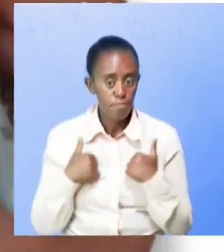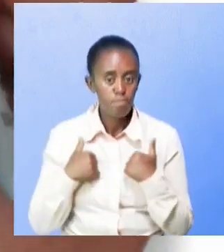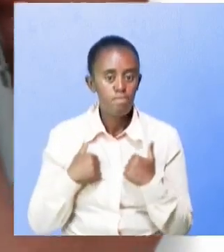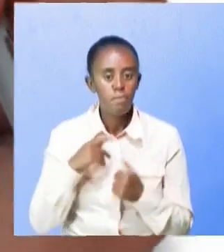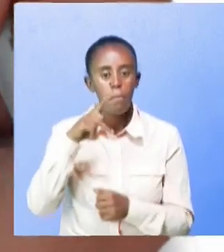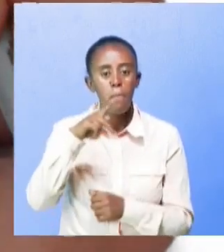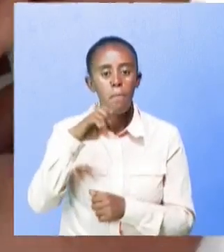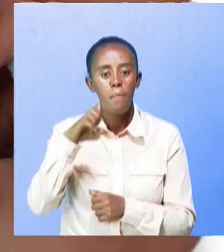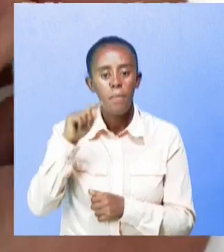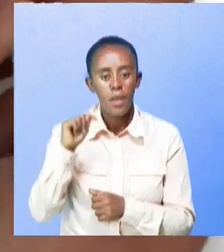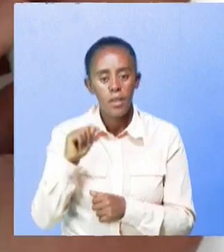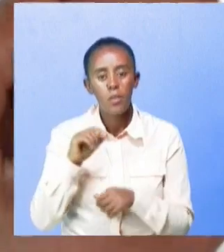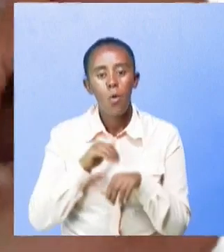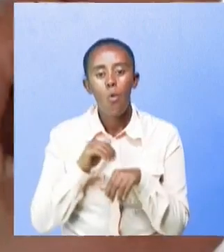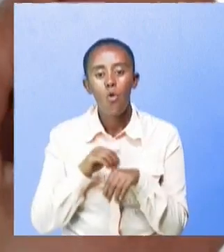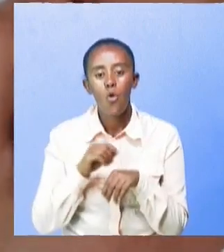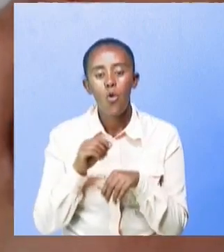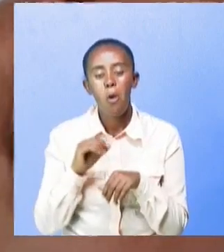on our vacation.